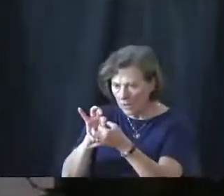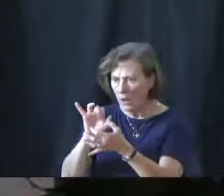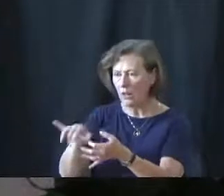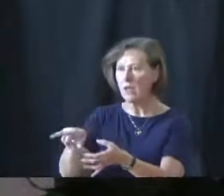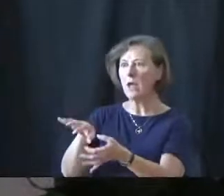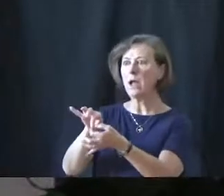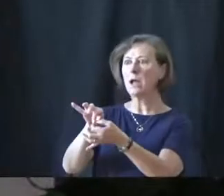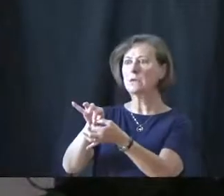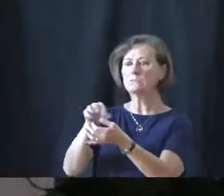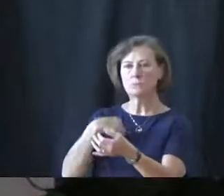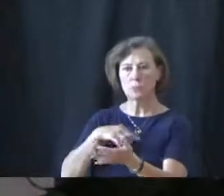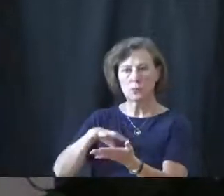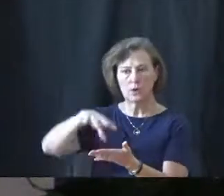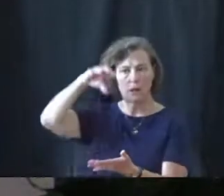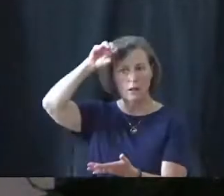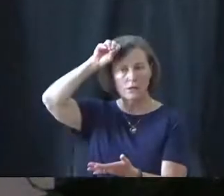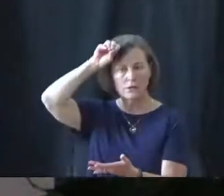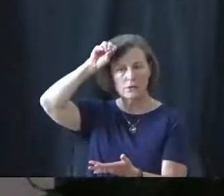Learn